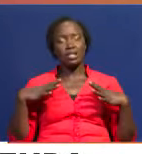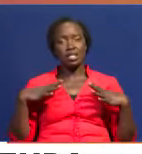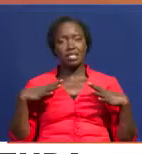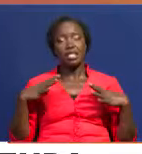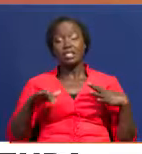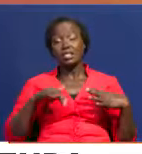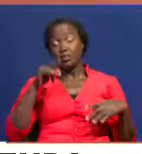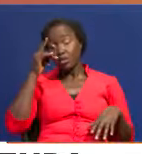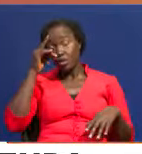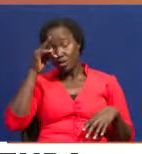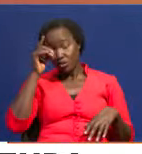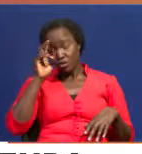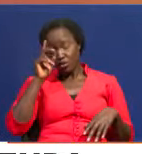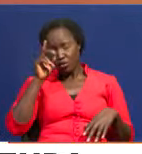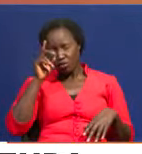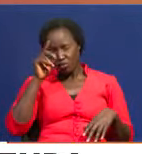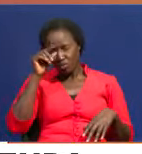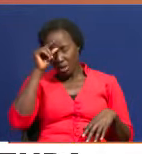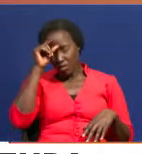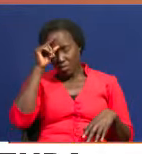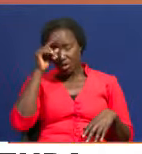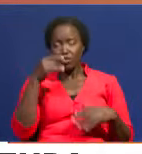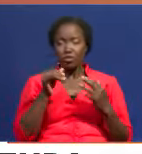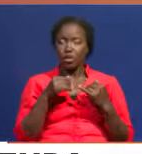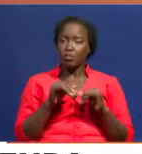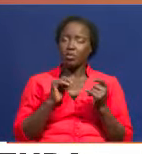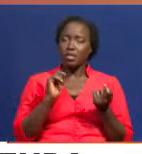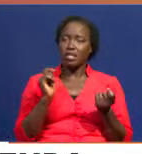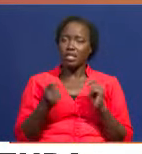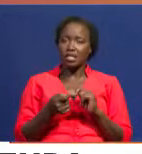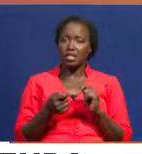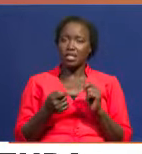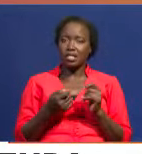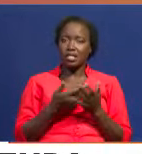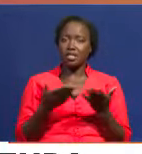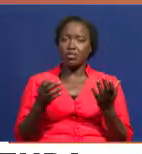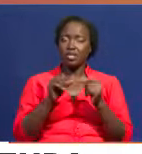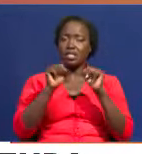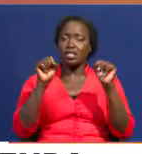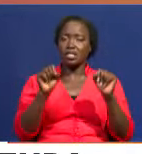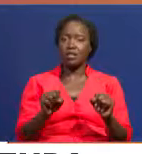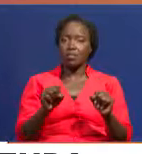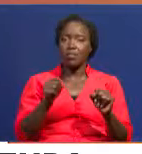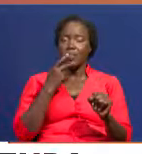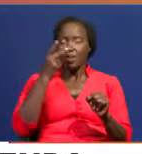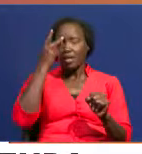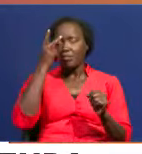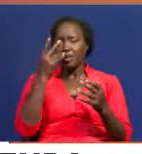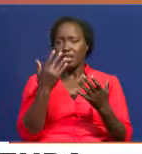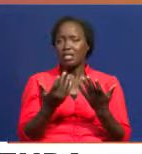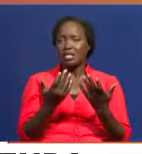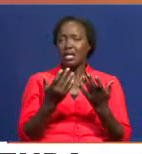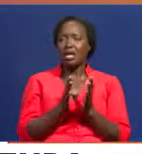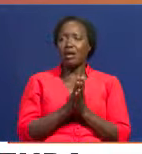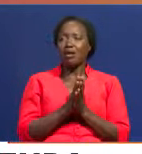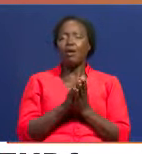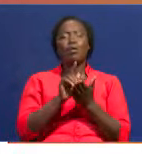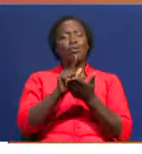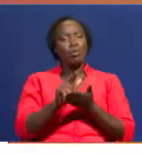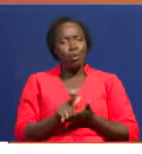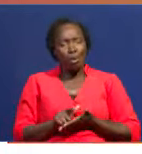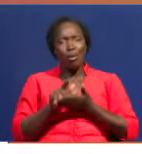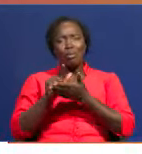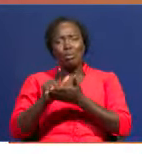to see the government to enact and to make changes into this model, because our parents are now budging themselves into loans and